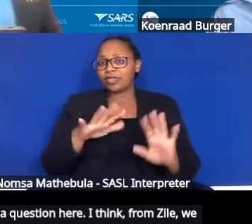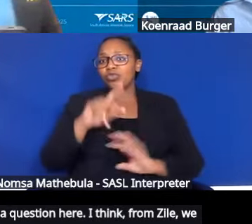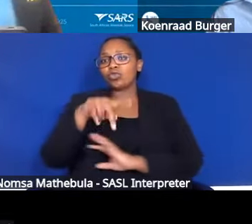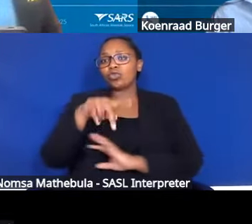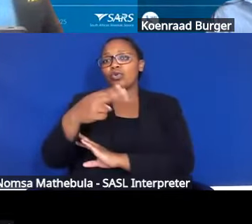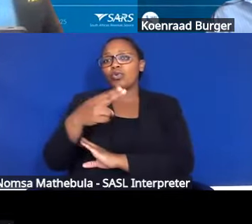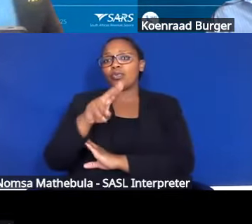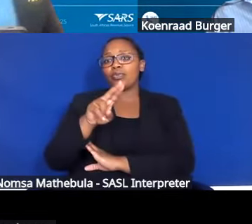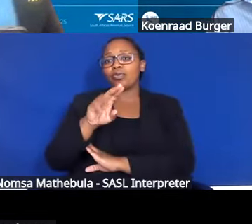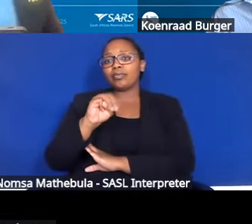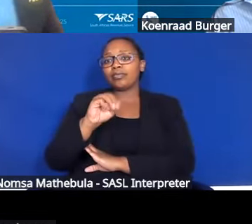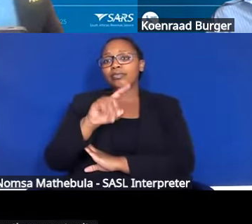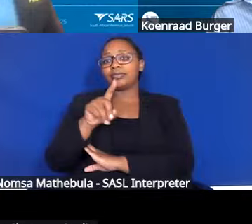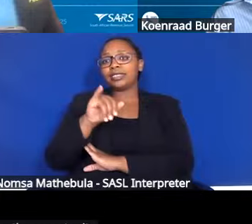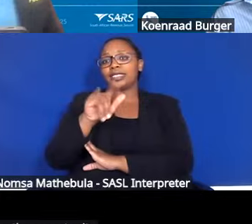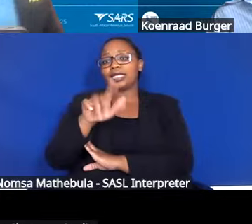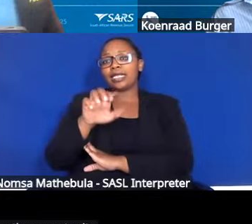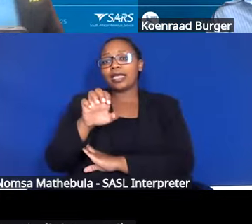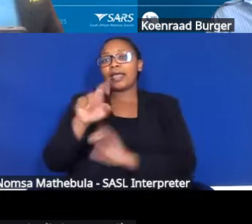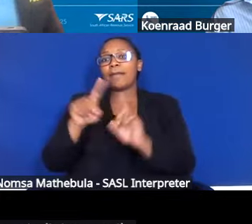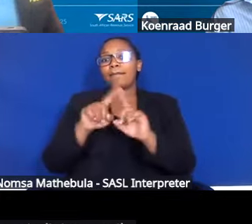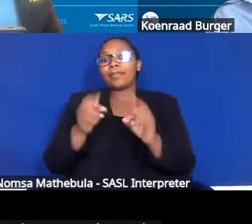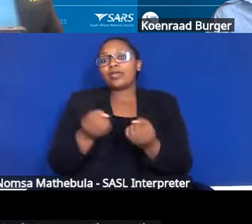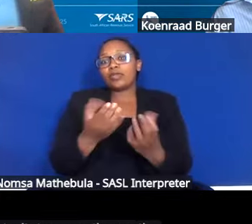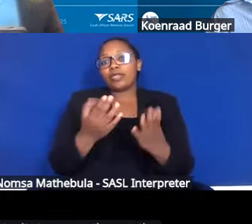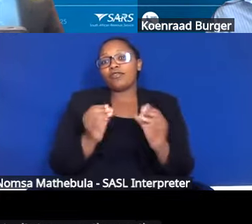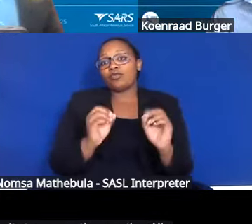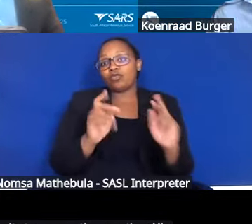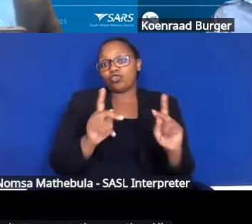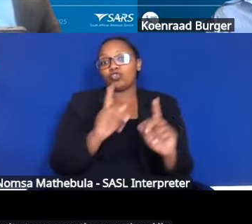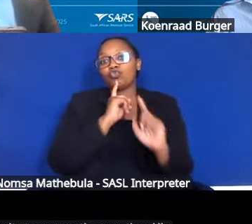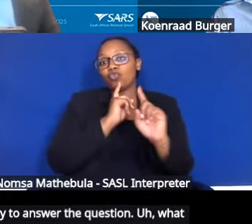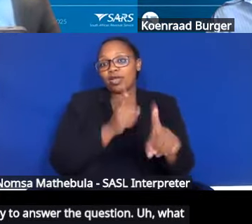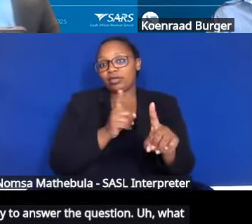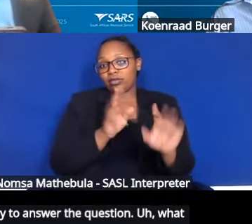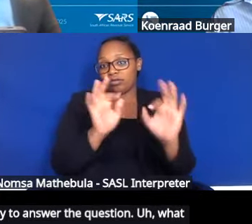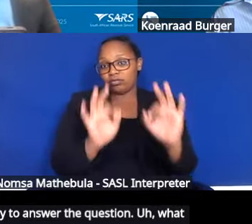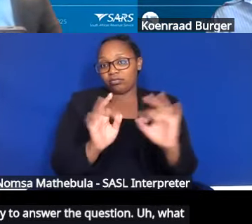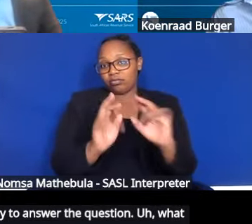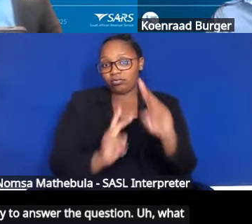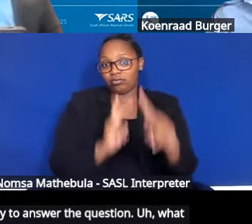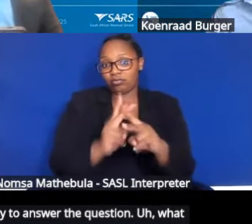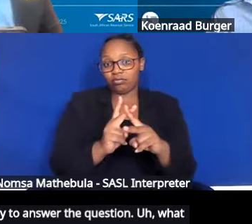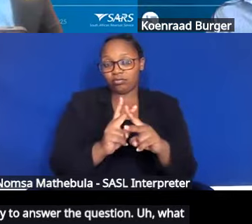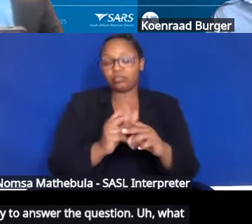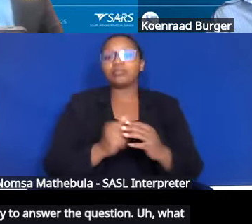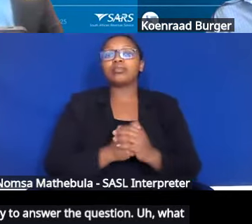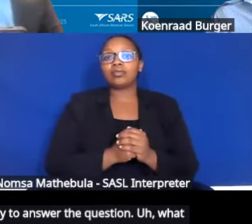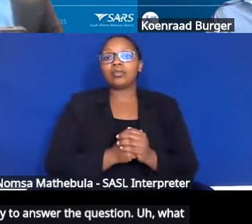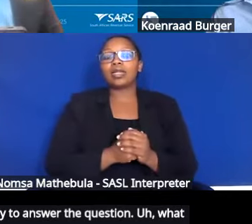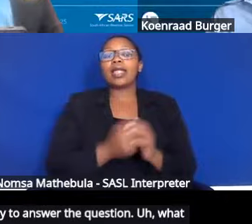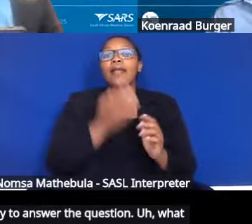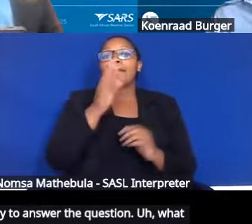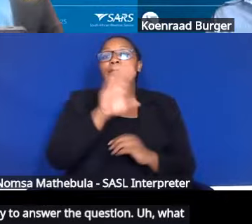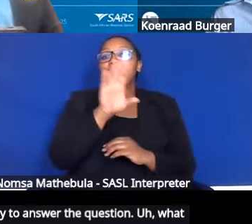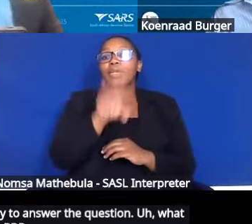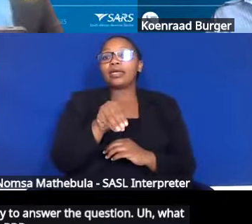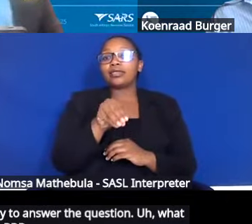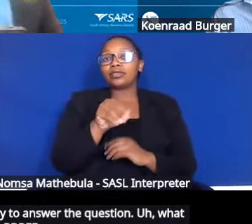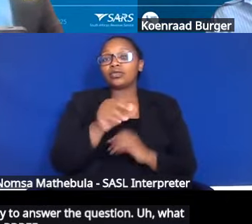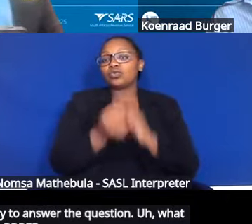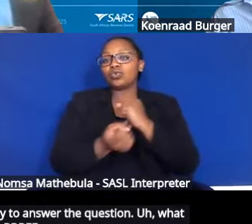me give you the opportunity to answer the question. What happens if a bidder does not submit a